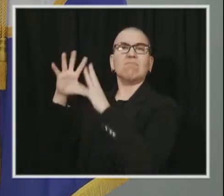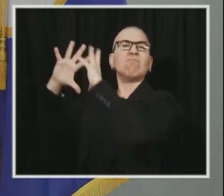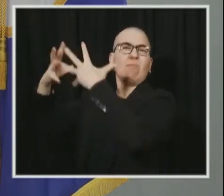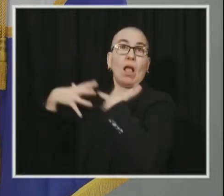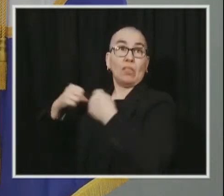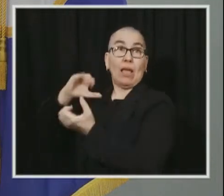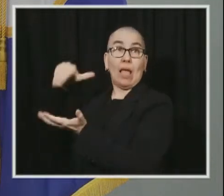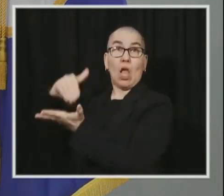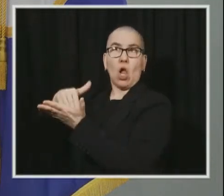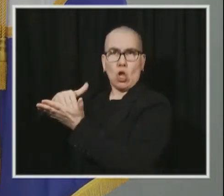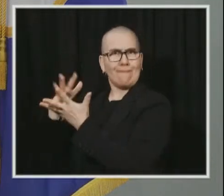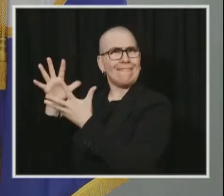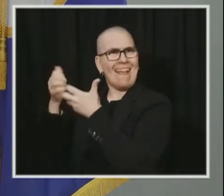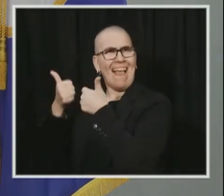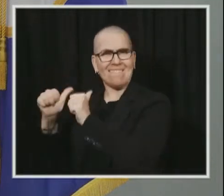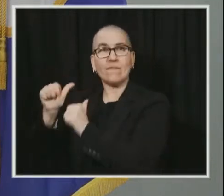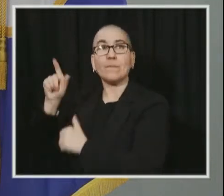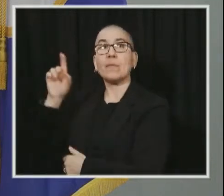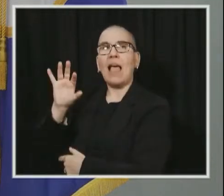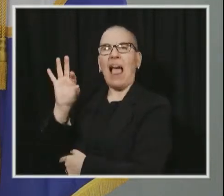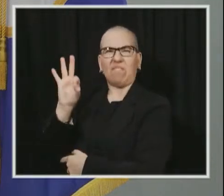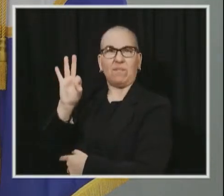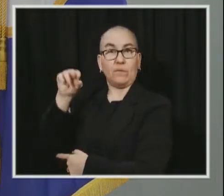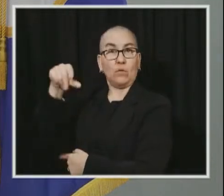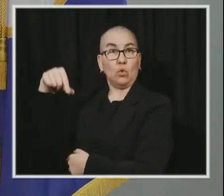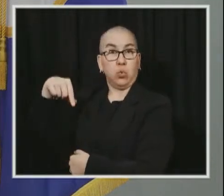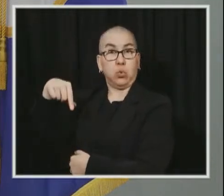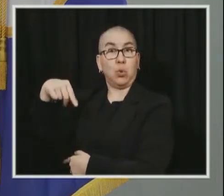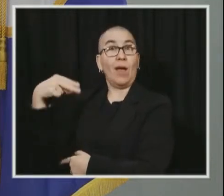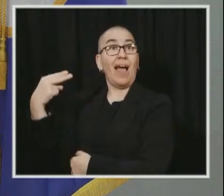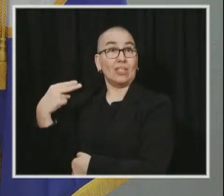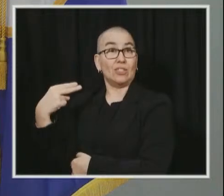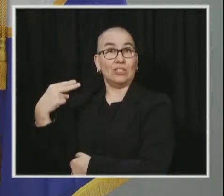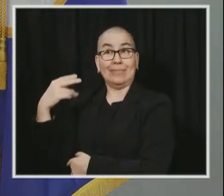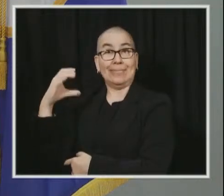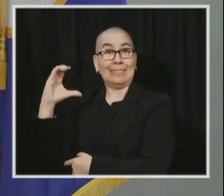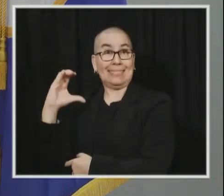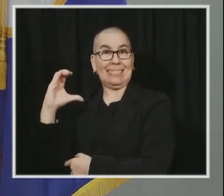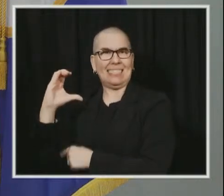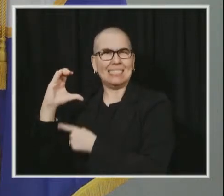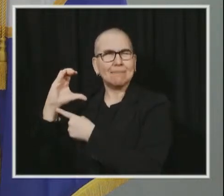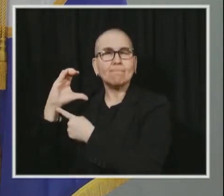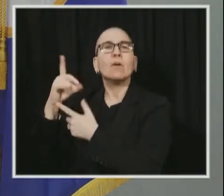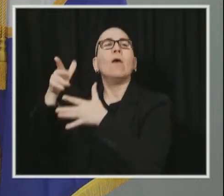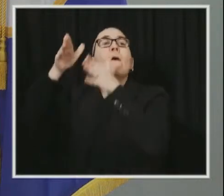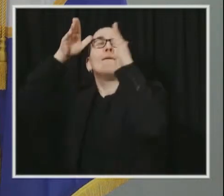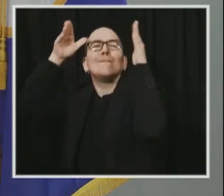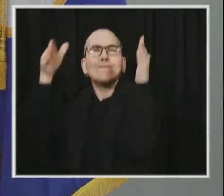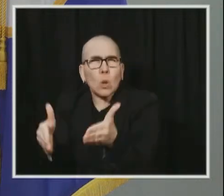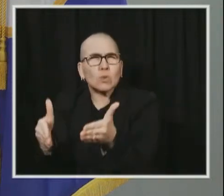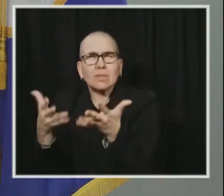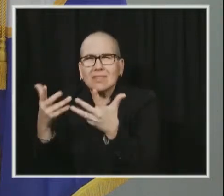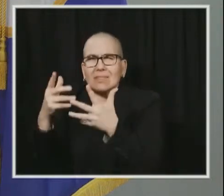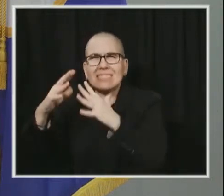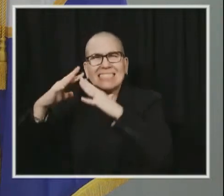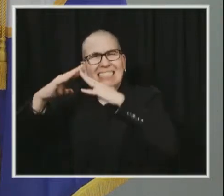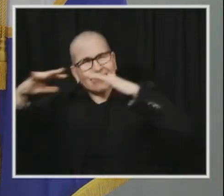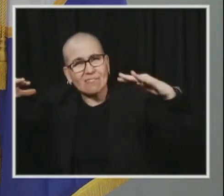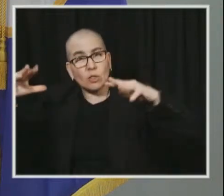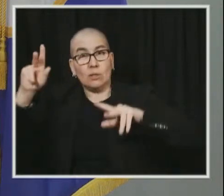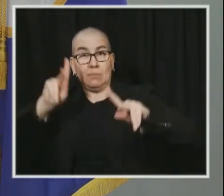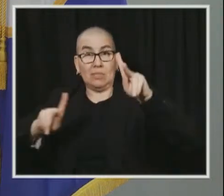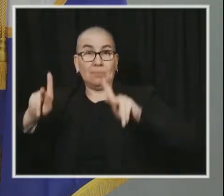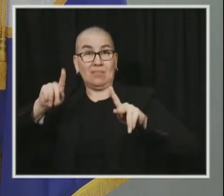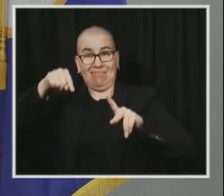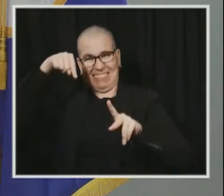Many FQHCs are centrally located and serve our focus communities across the state of Minnesota. To date, we've been able to